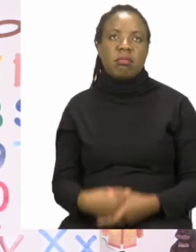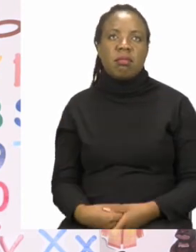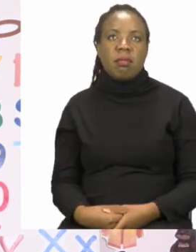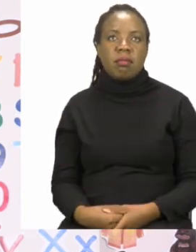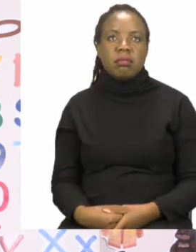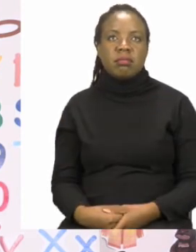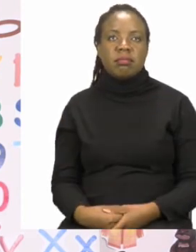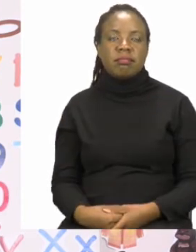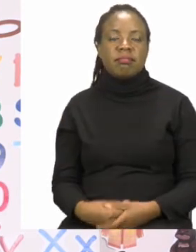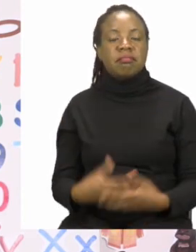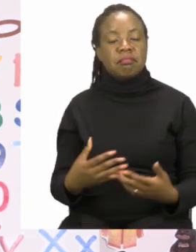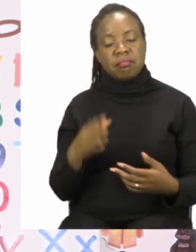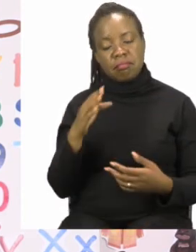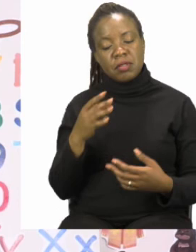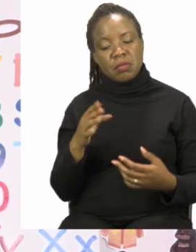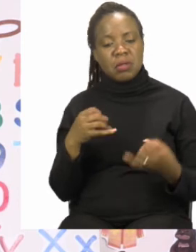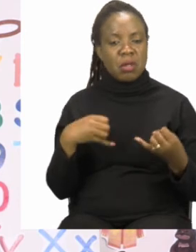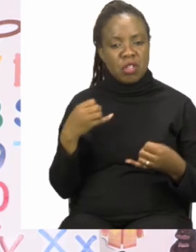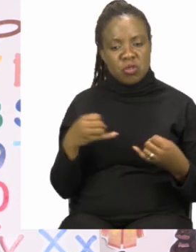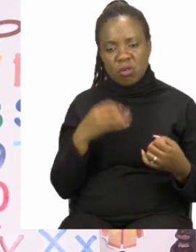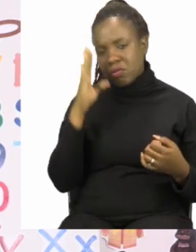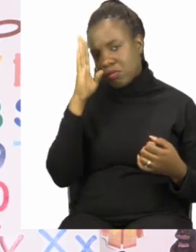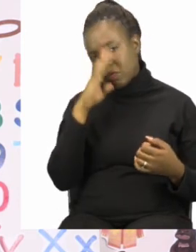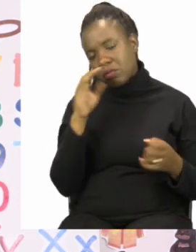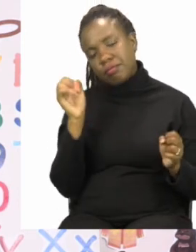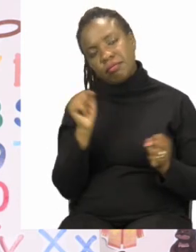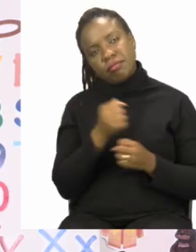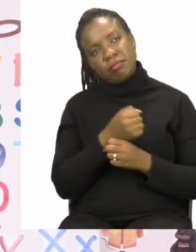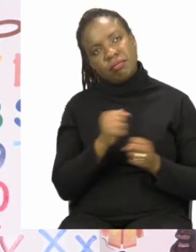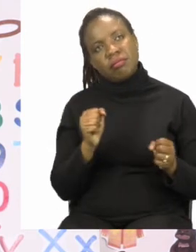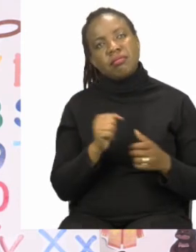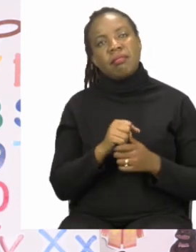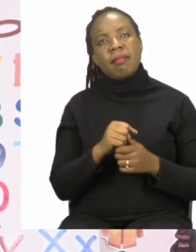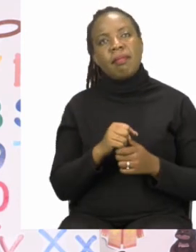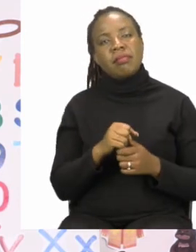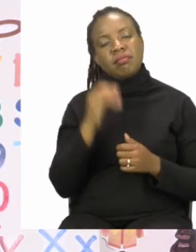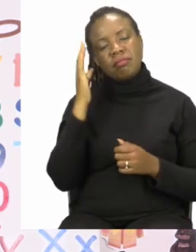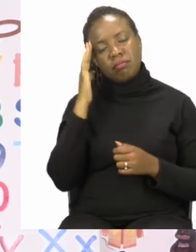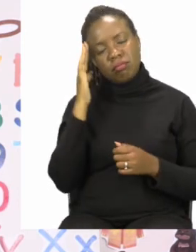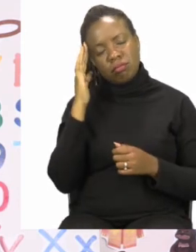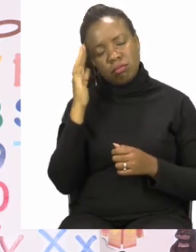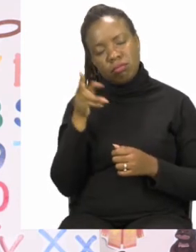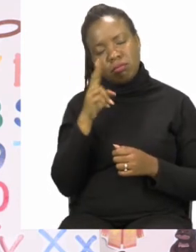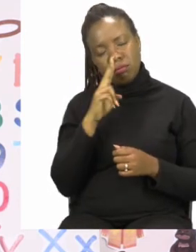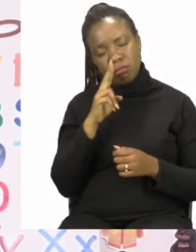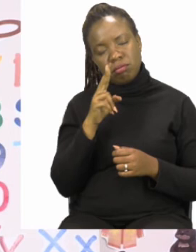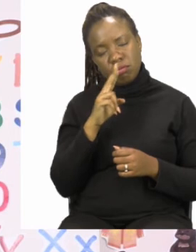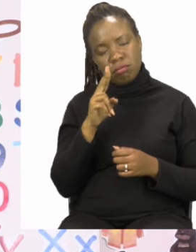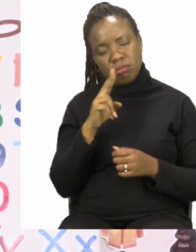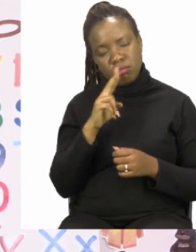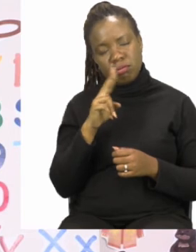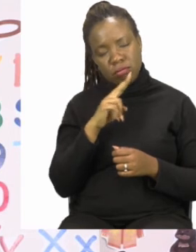that you don't forget what you need to do. Just to make sure that our answers are correct, I want you now to go